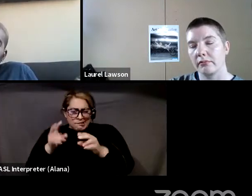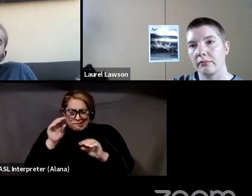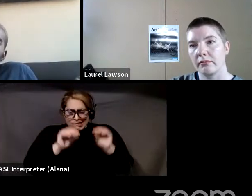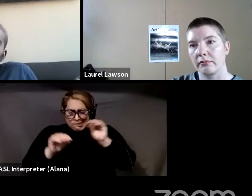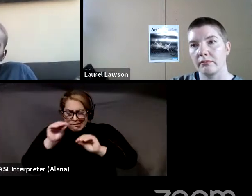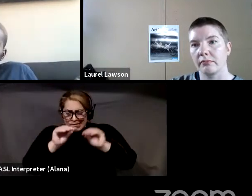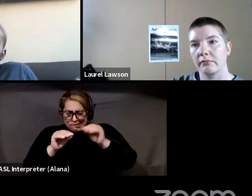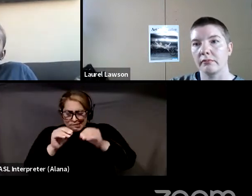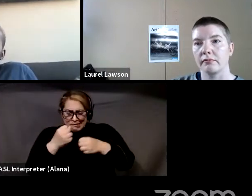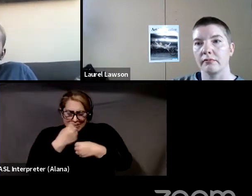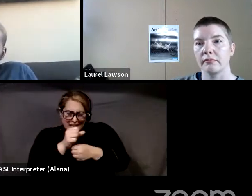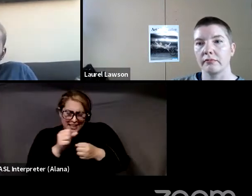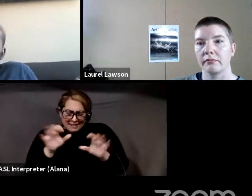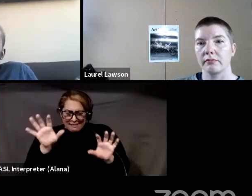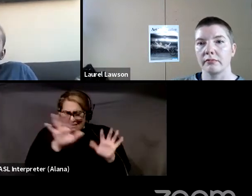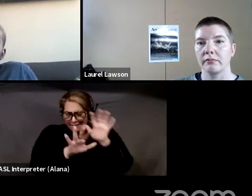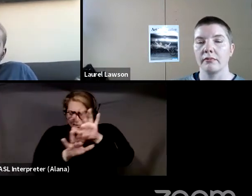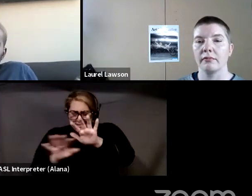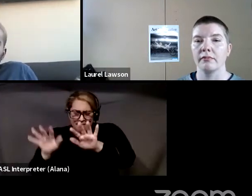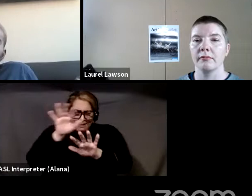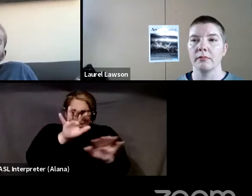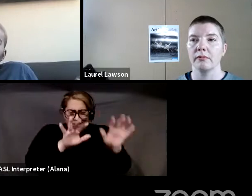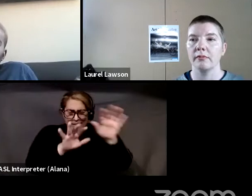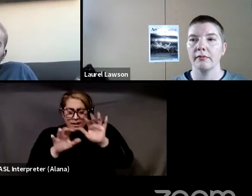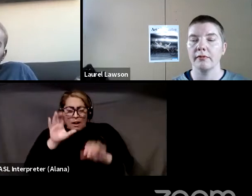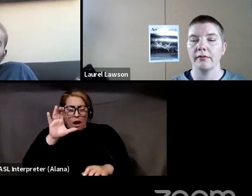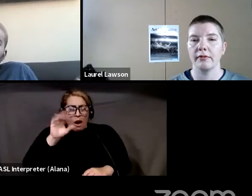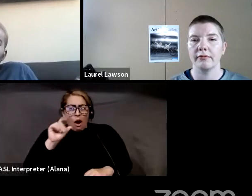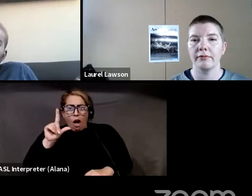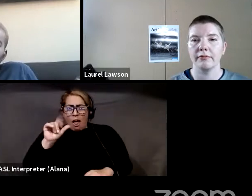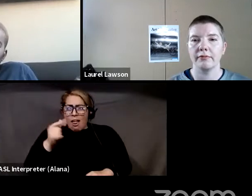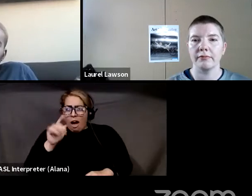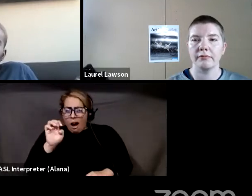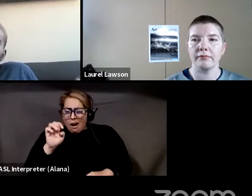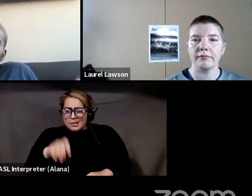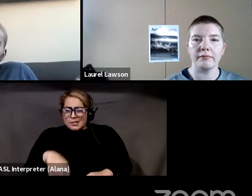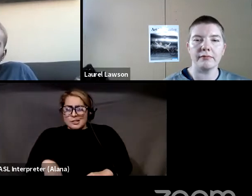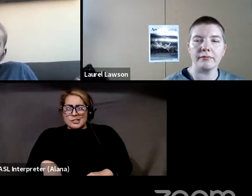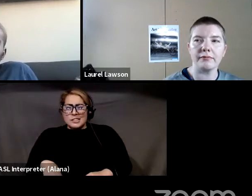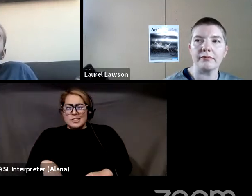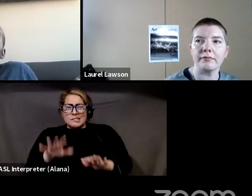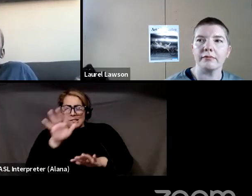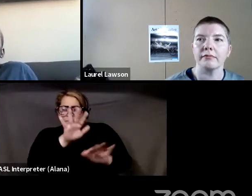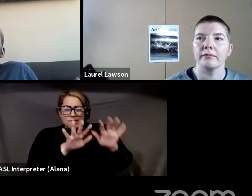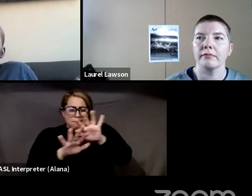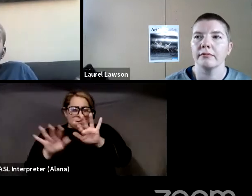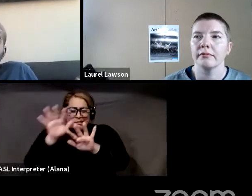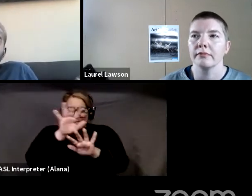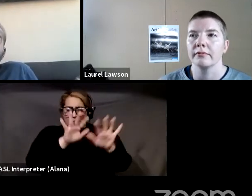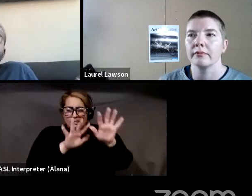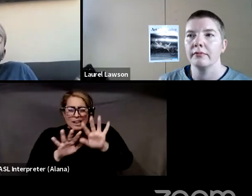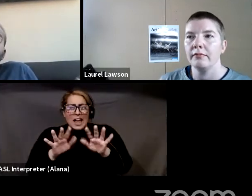like collaging, as a way of choreographing different interfaces,